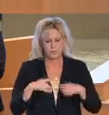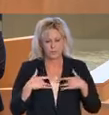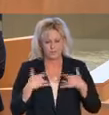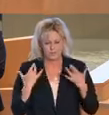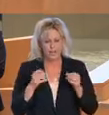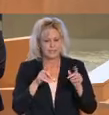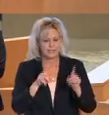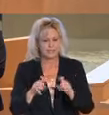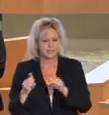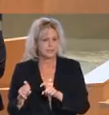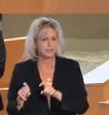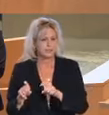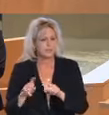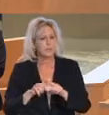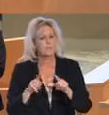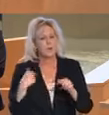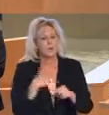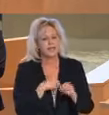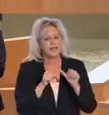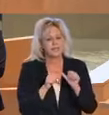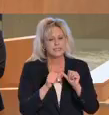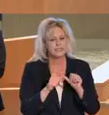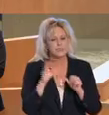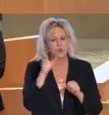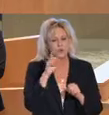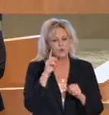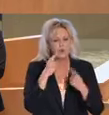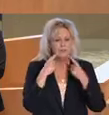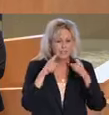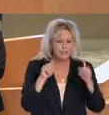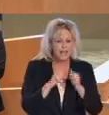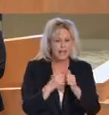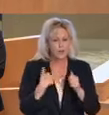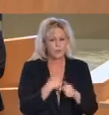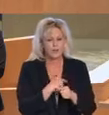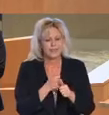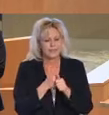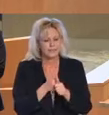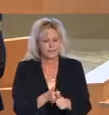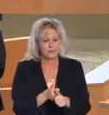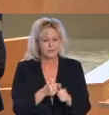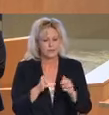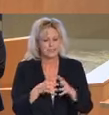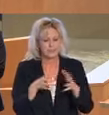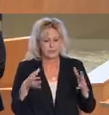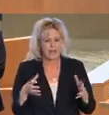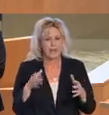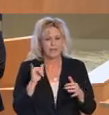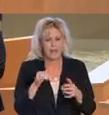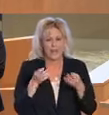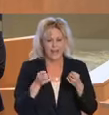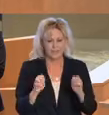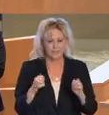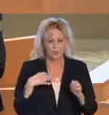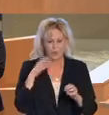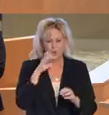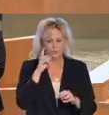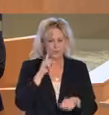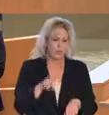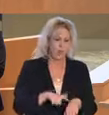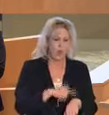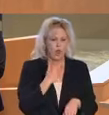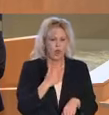be tested. But we continue to look for efficiencies and how we can continue to expand. It is an ongoing effort. We're looking for the long